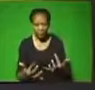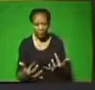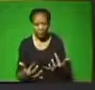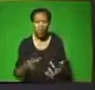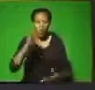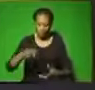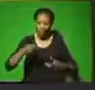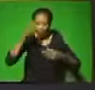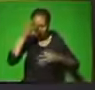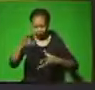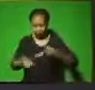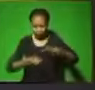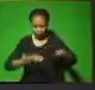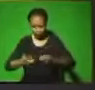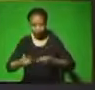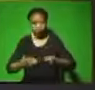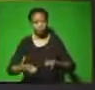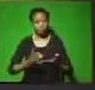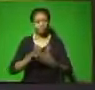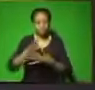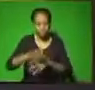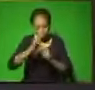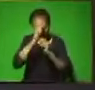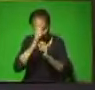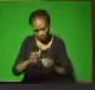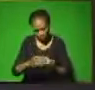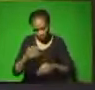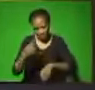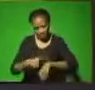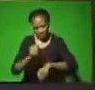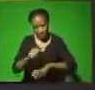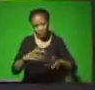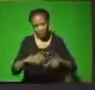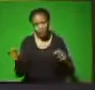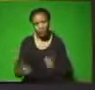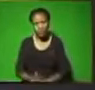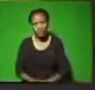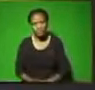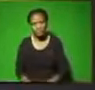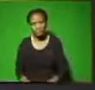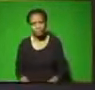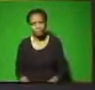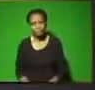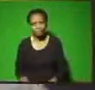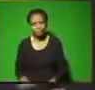shall govern. Honourable the voices member, of the people of South Africa shall be heard. Expired. Will not be suppressed here in this parliament. Thank you.